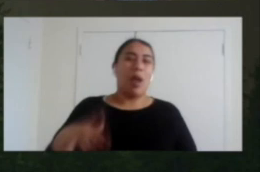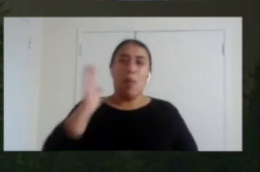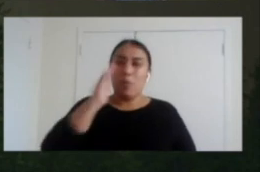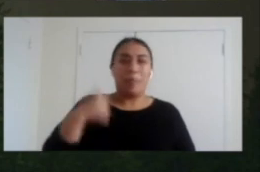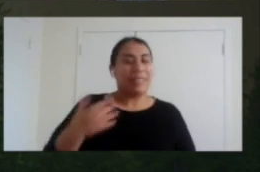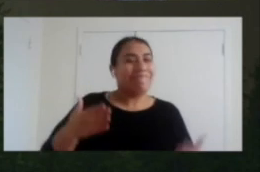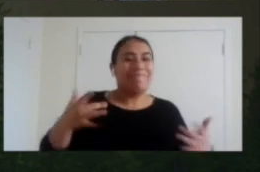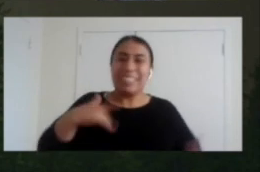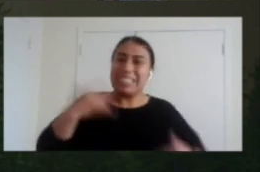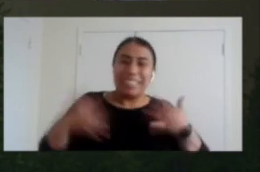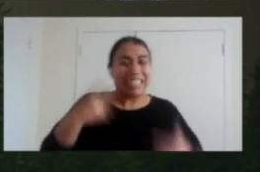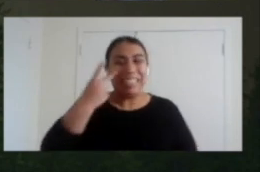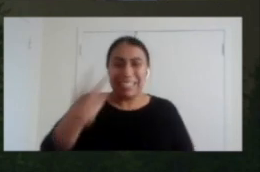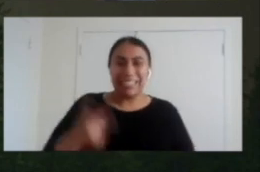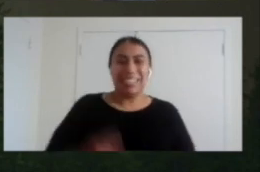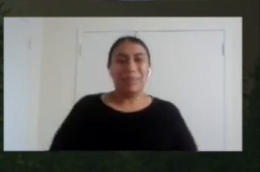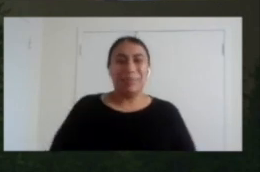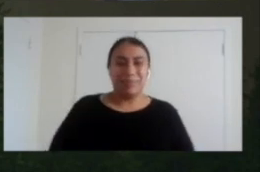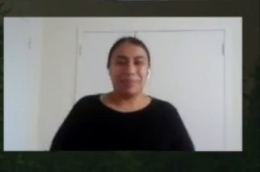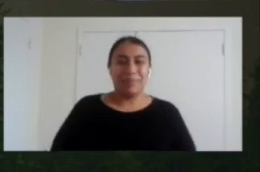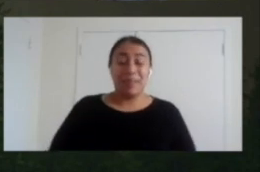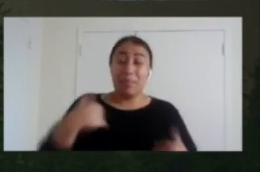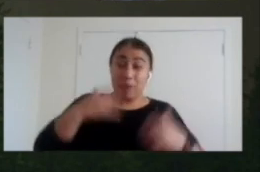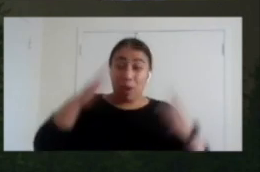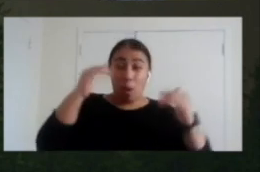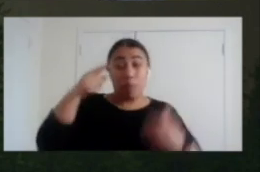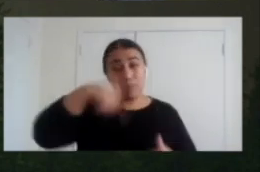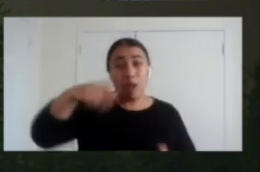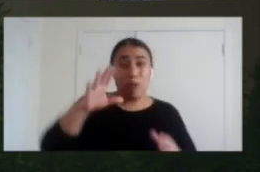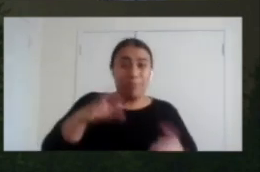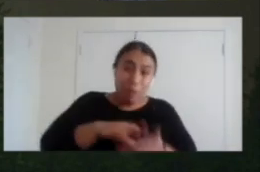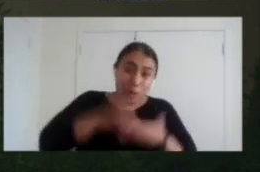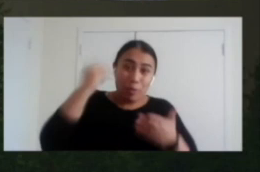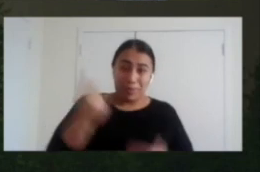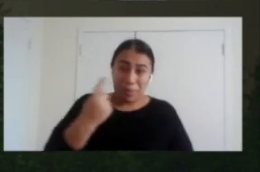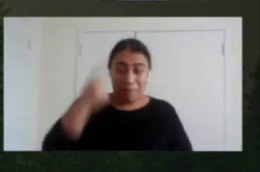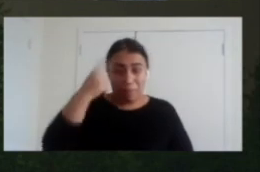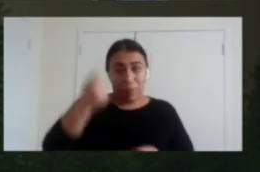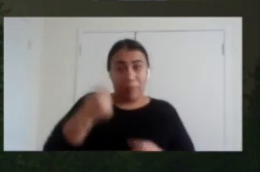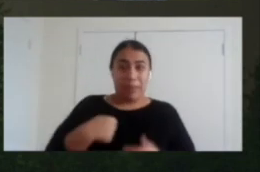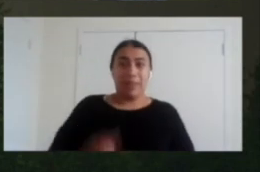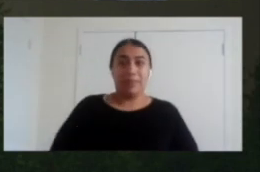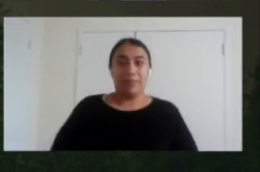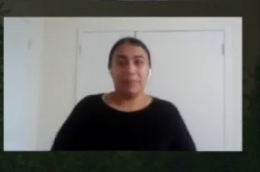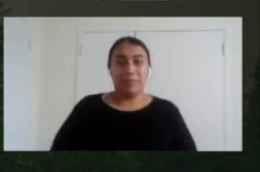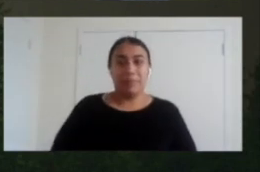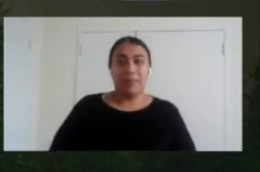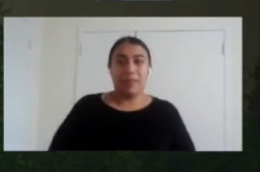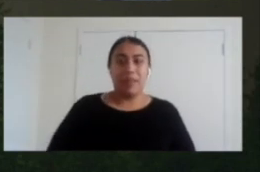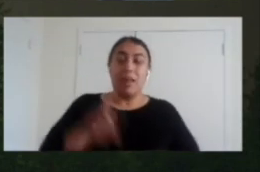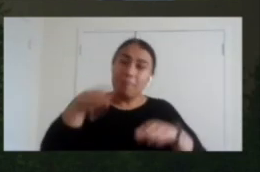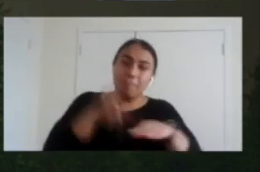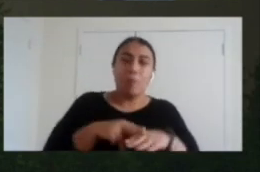always, it is to your benefit and important to your health to consult with a healthcare practitioner before using medical cannabis for health